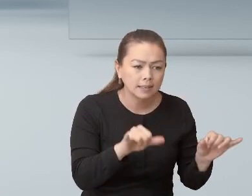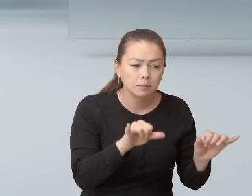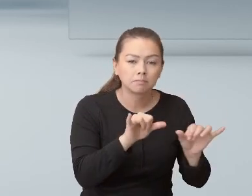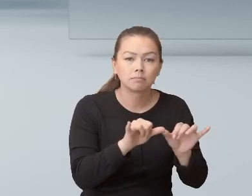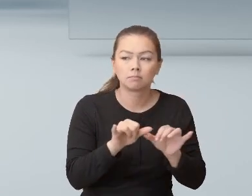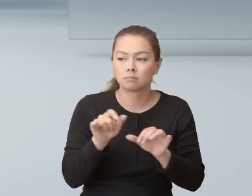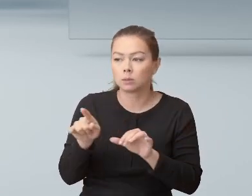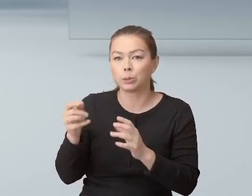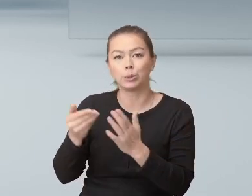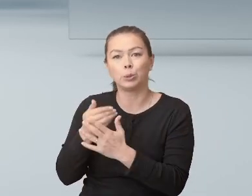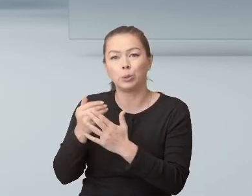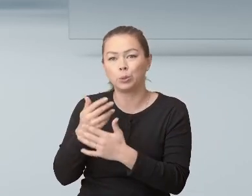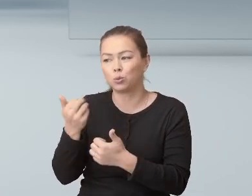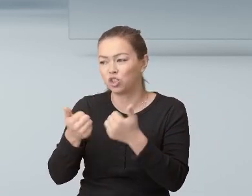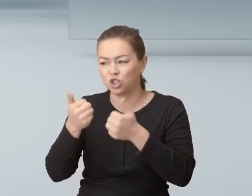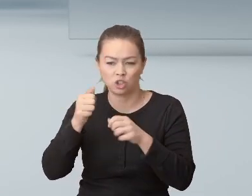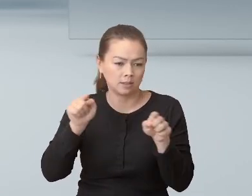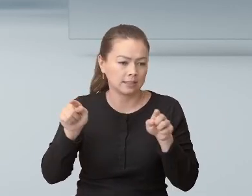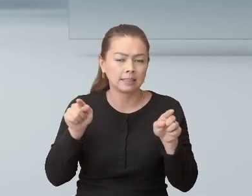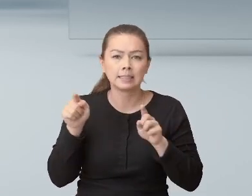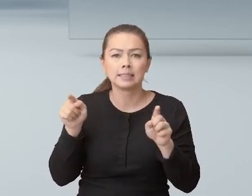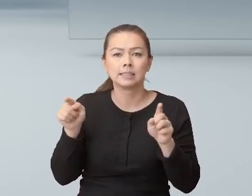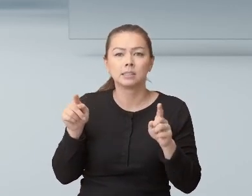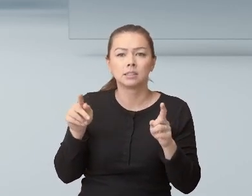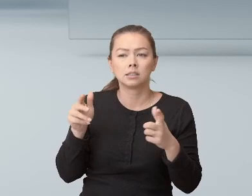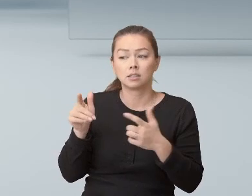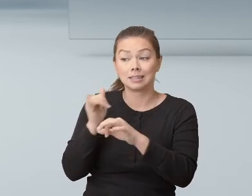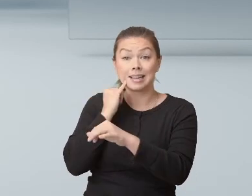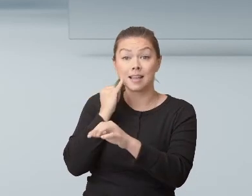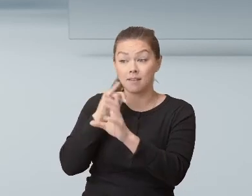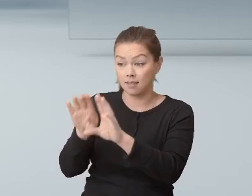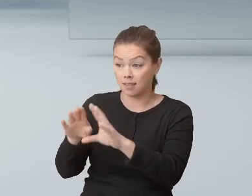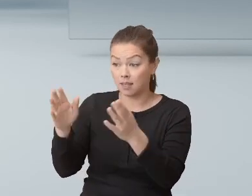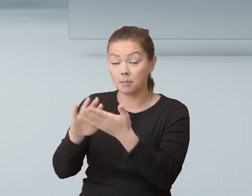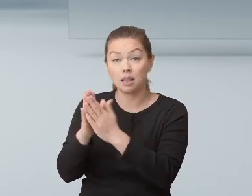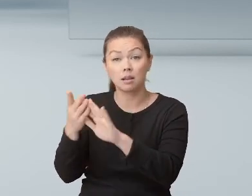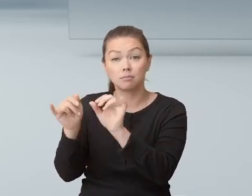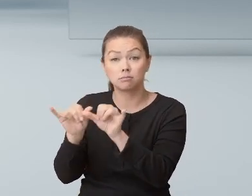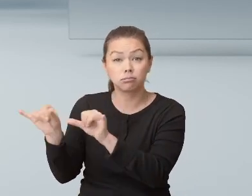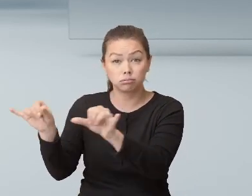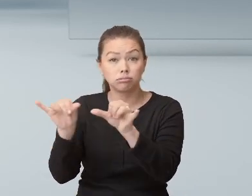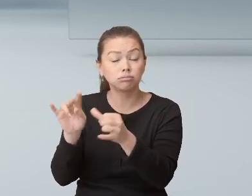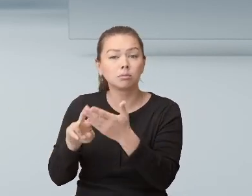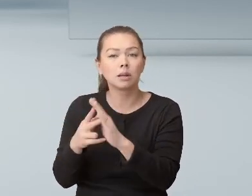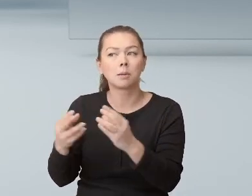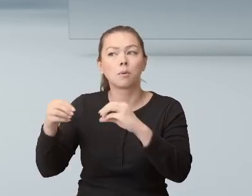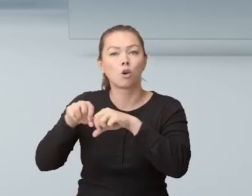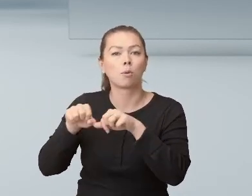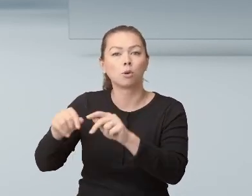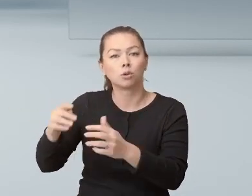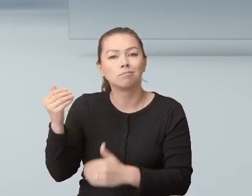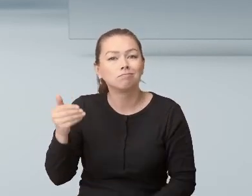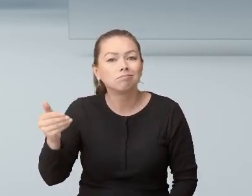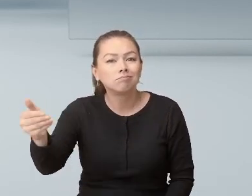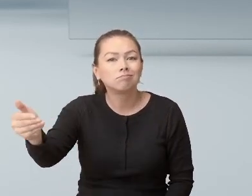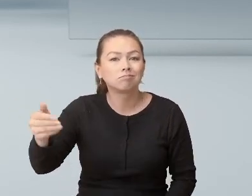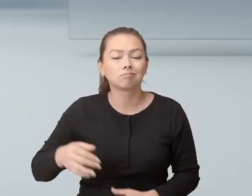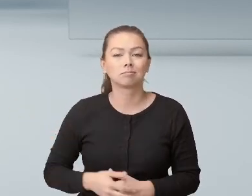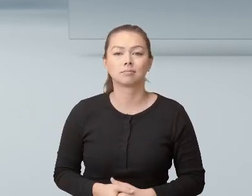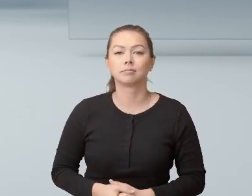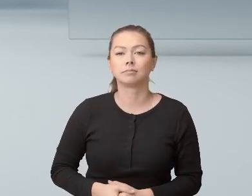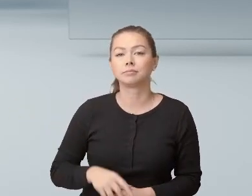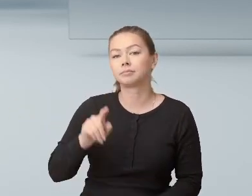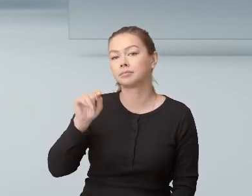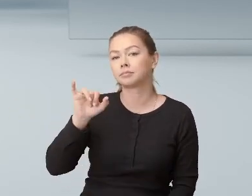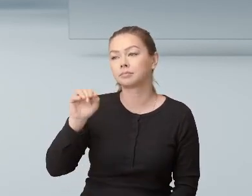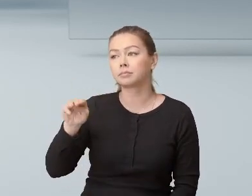becomes standard and the doors start to open up around functionality. Yeah, the scalability point on there too is important to